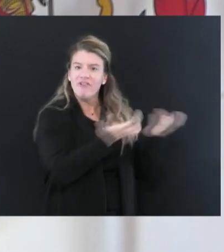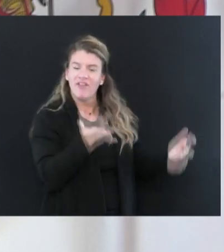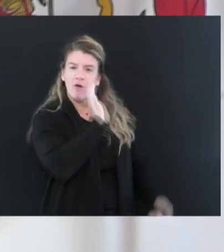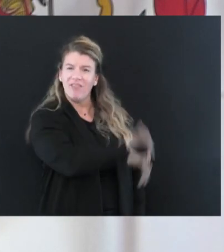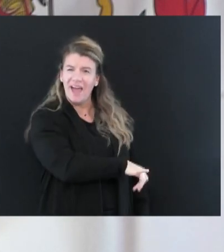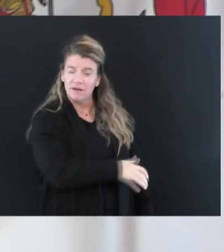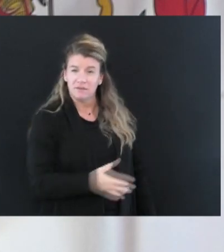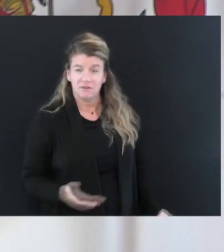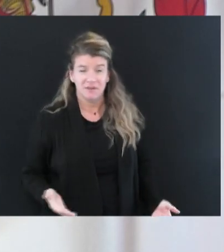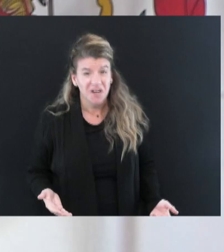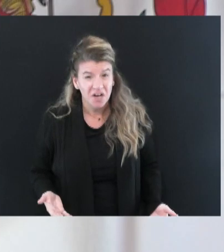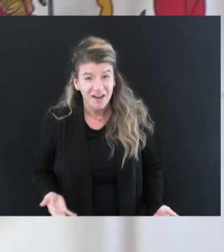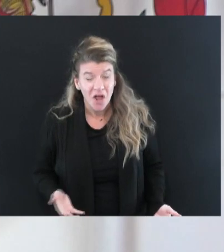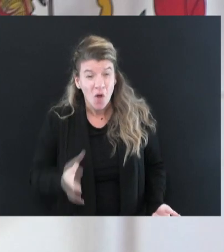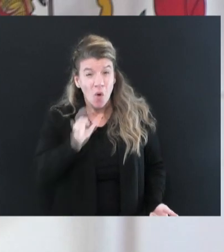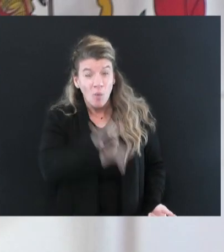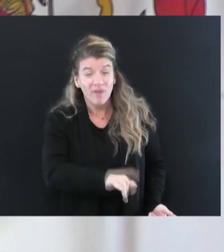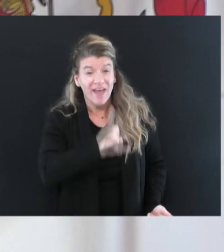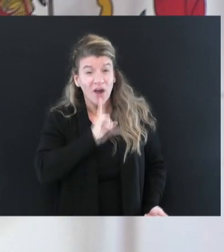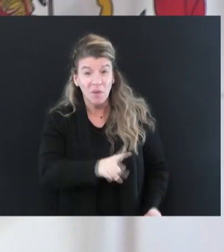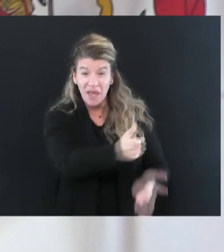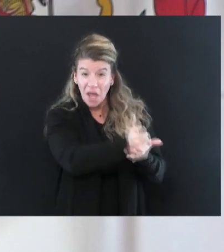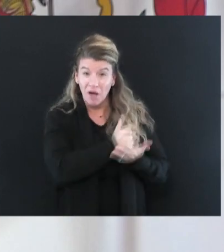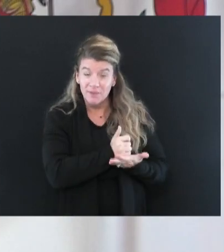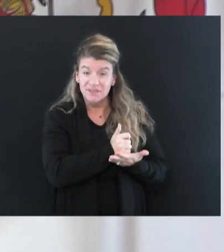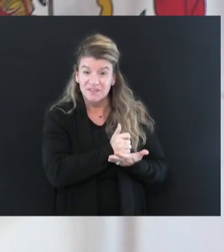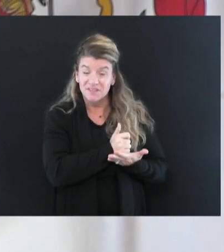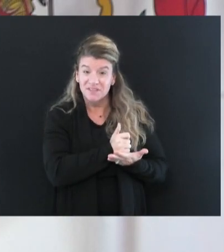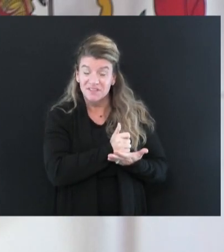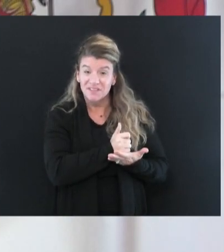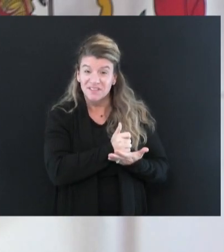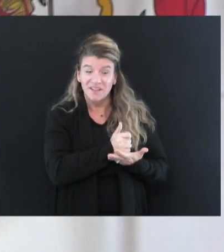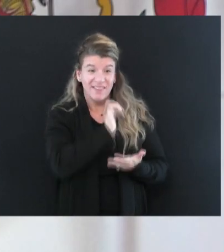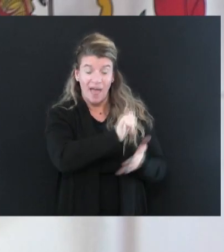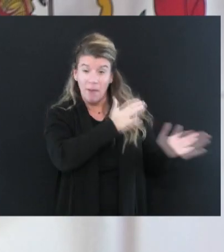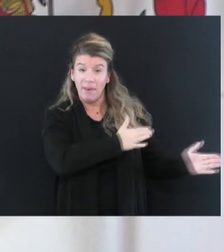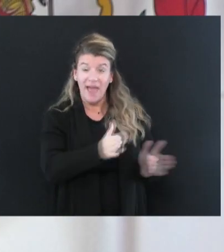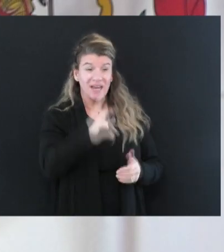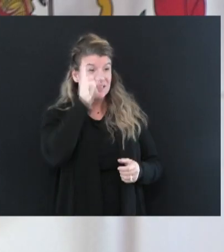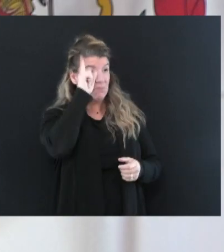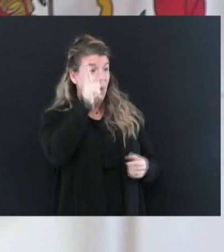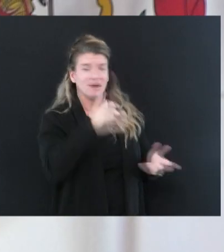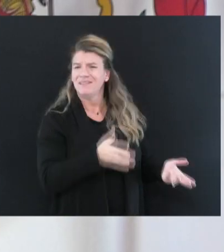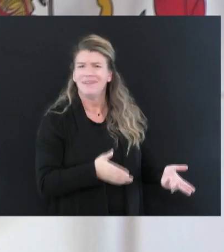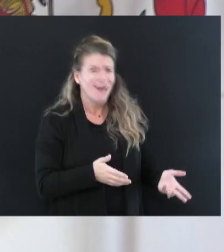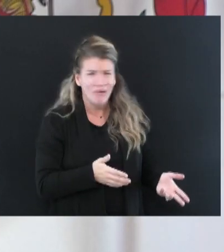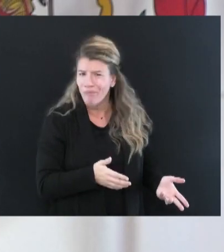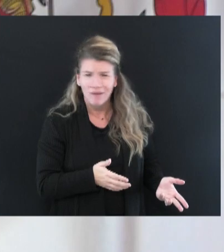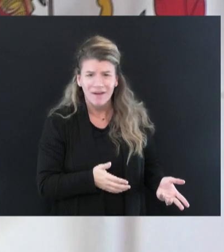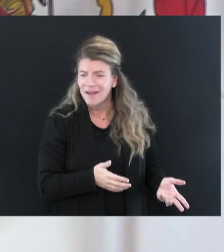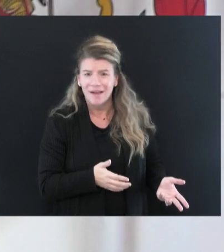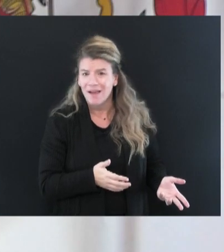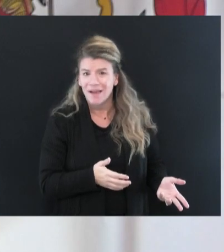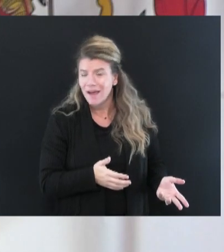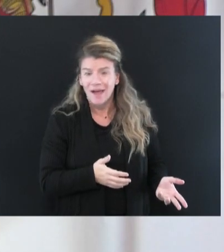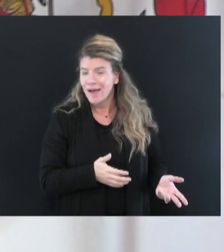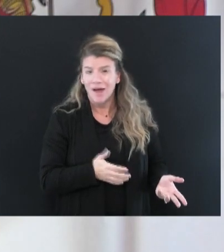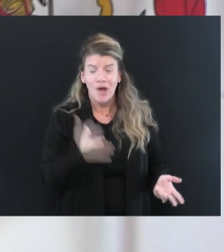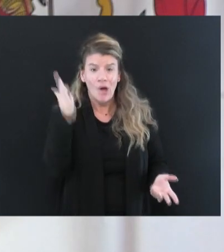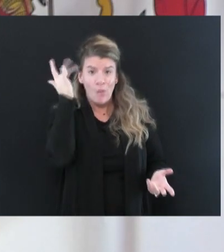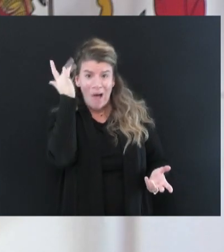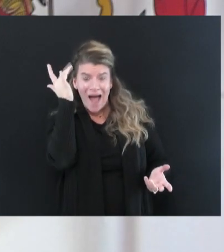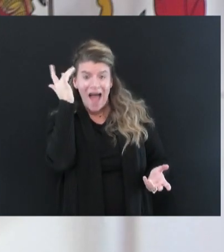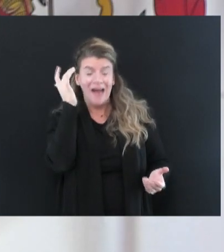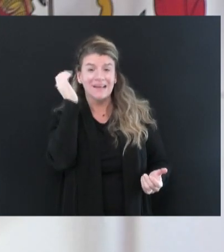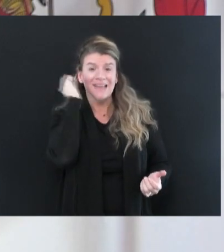Would we be better off by doing something that was that frivolous and that silly? Because at the end of the day, then we would be